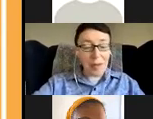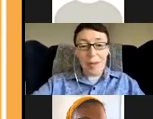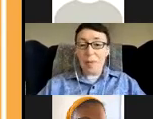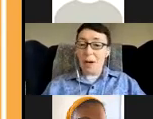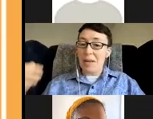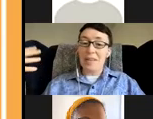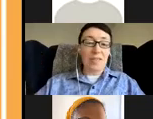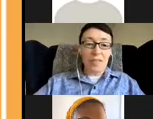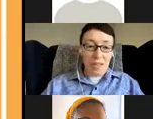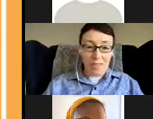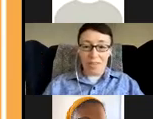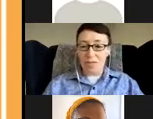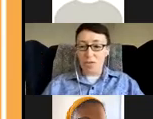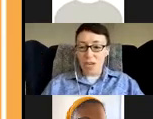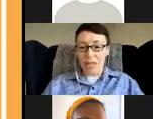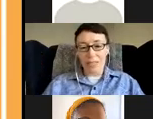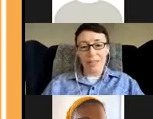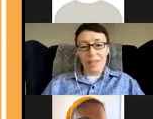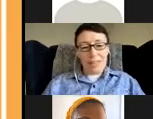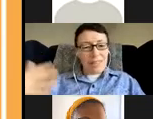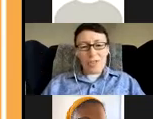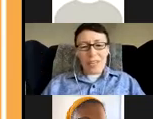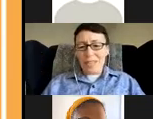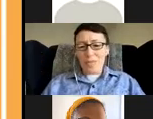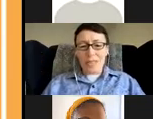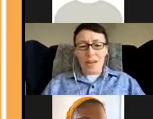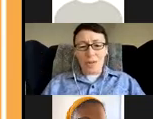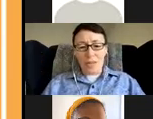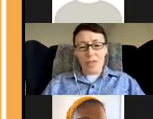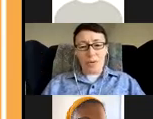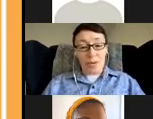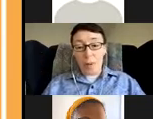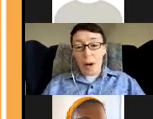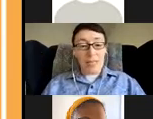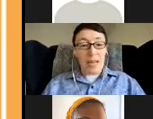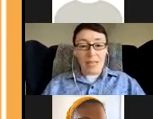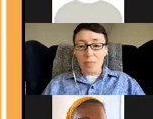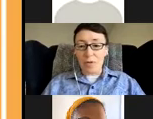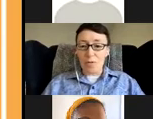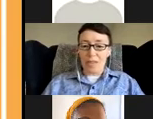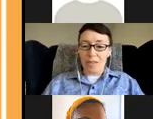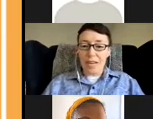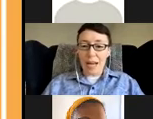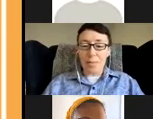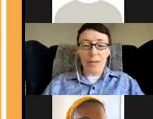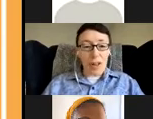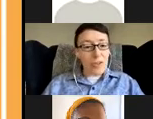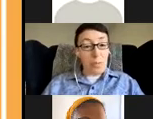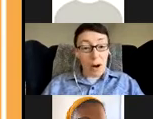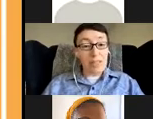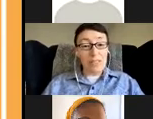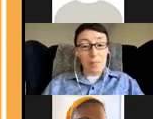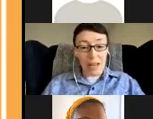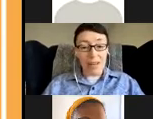escorted by the philosophy of eugenics. Eugenics was not only a sort of pop science movement of the time, but also